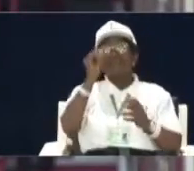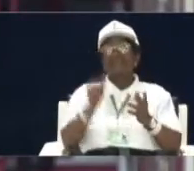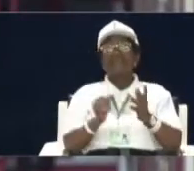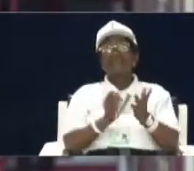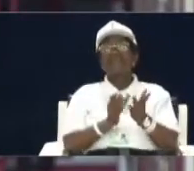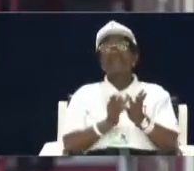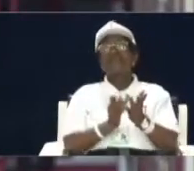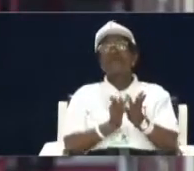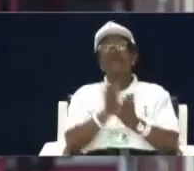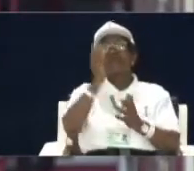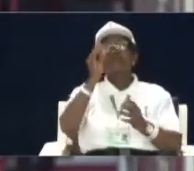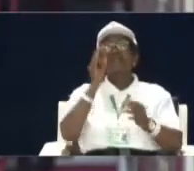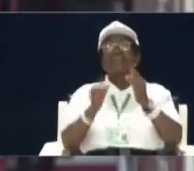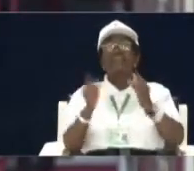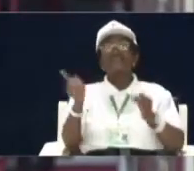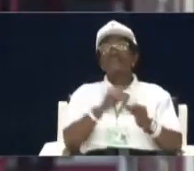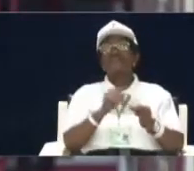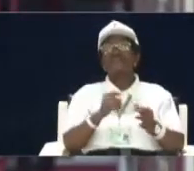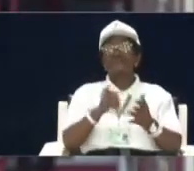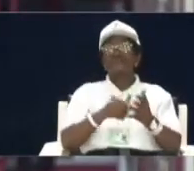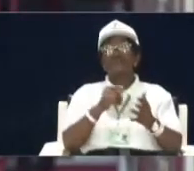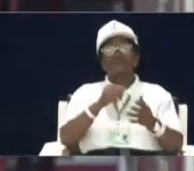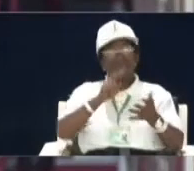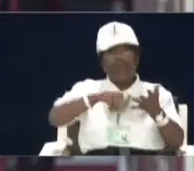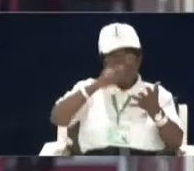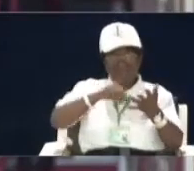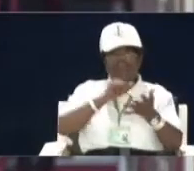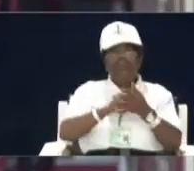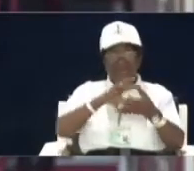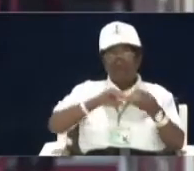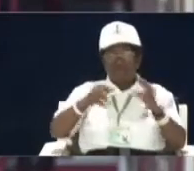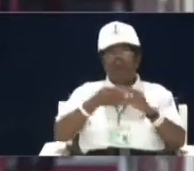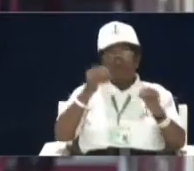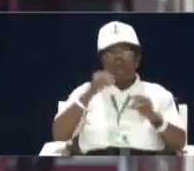But if you read that story in Mark chapter 9, verse